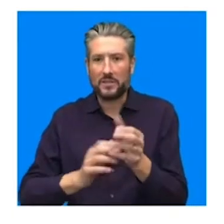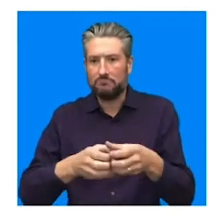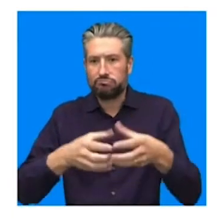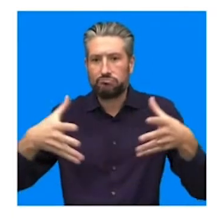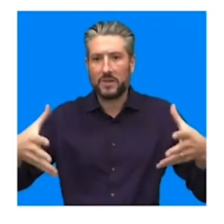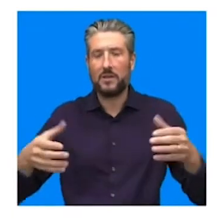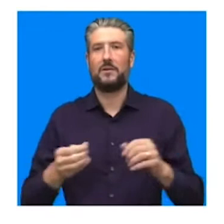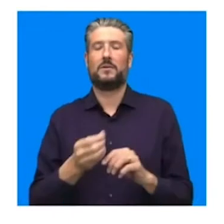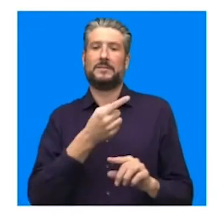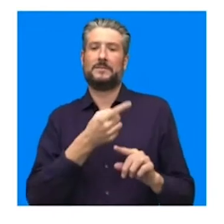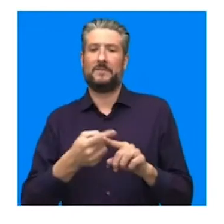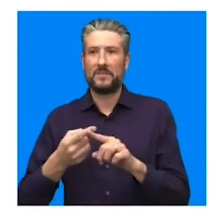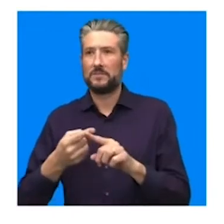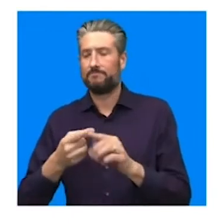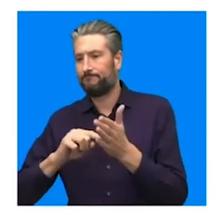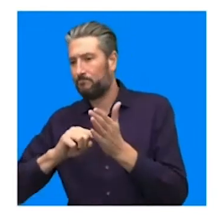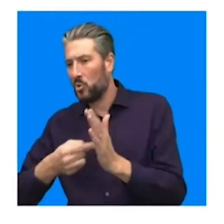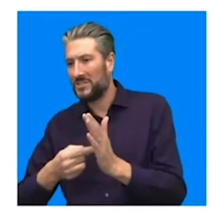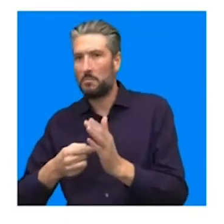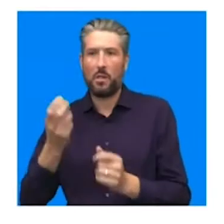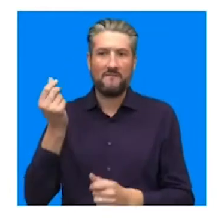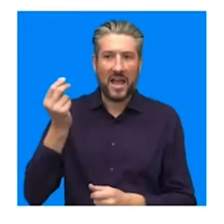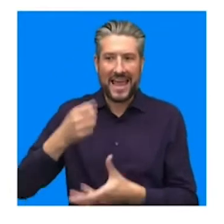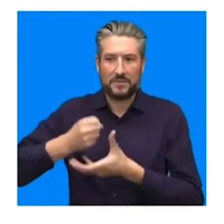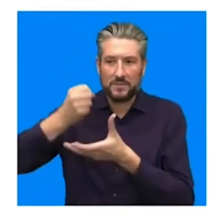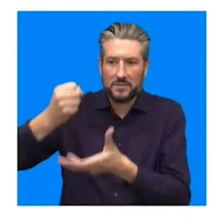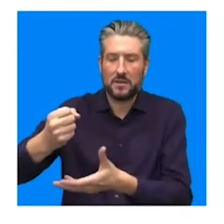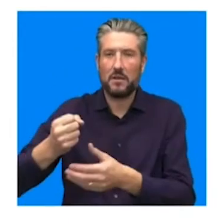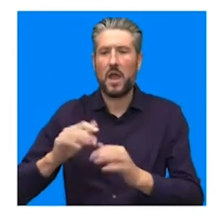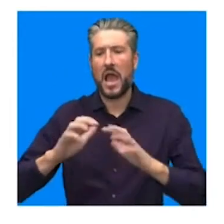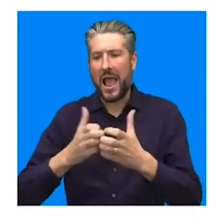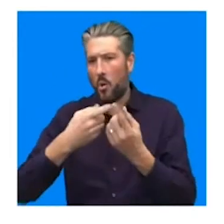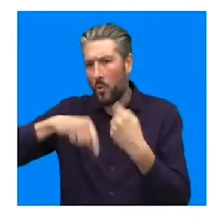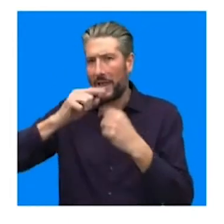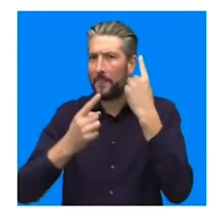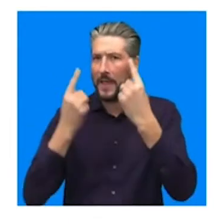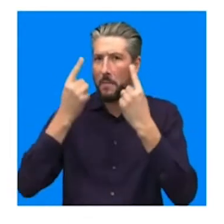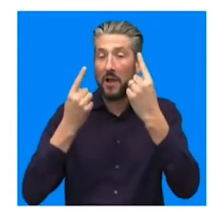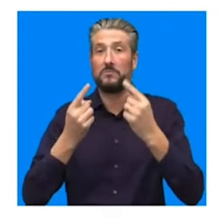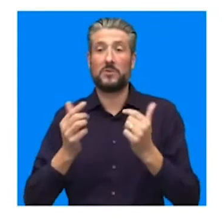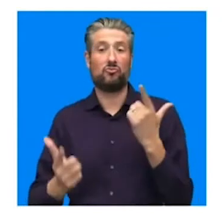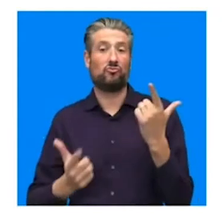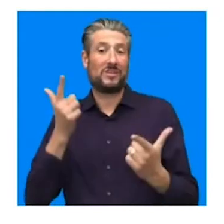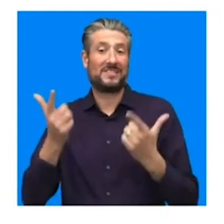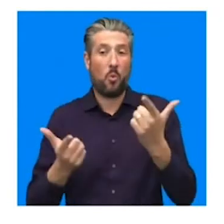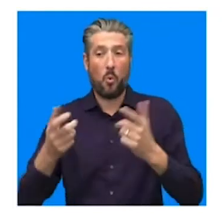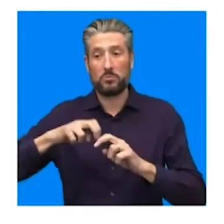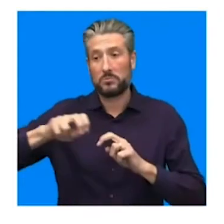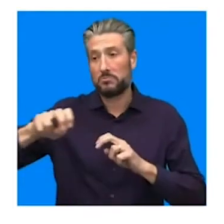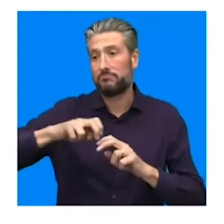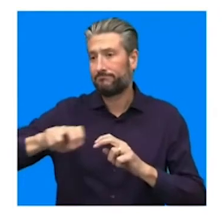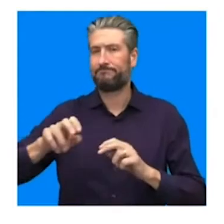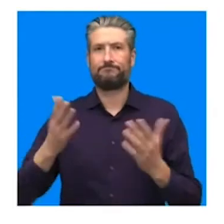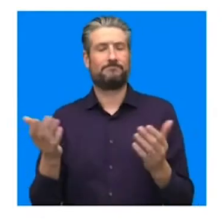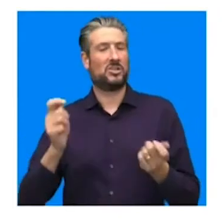municipal financing, the way that we think about transportation, the way that we think about real estate,